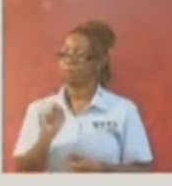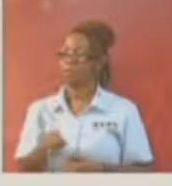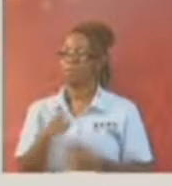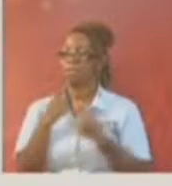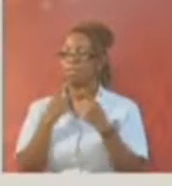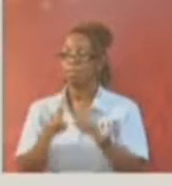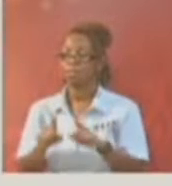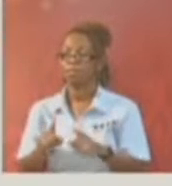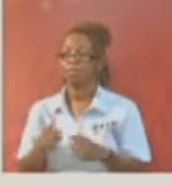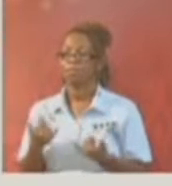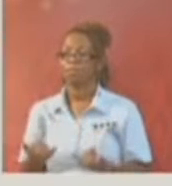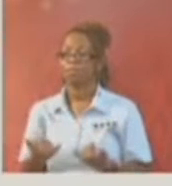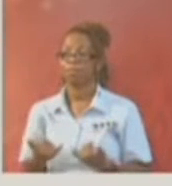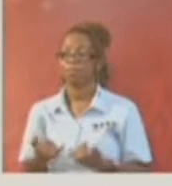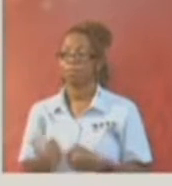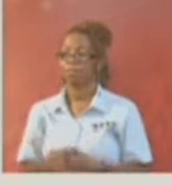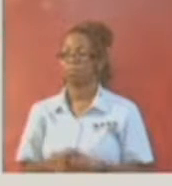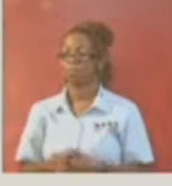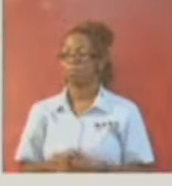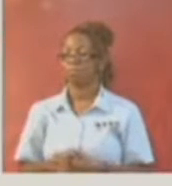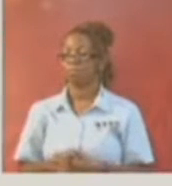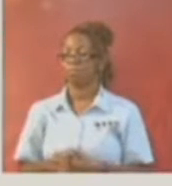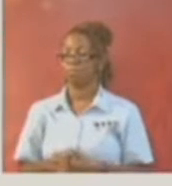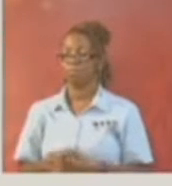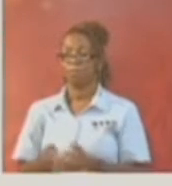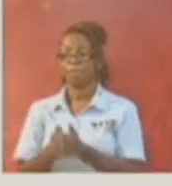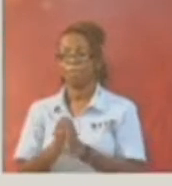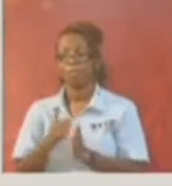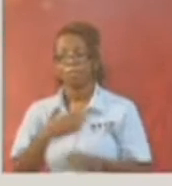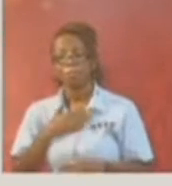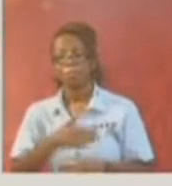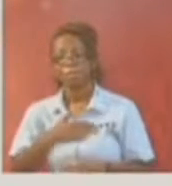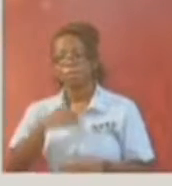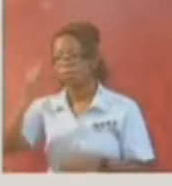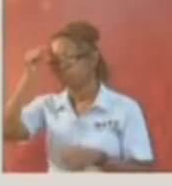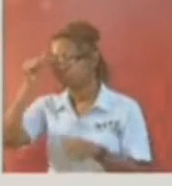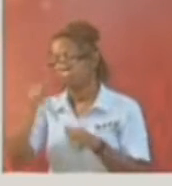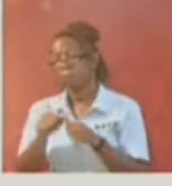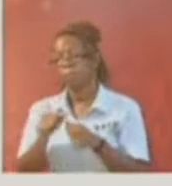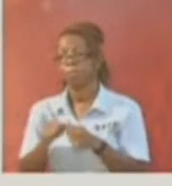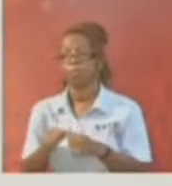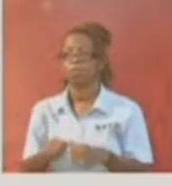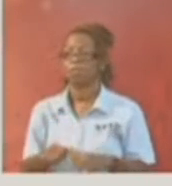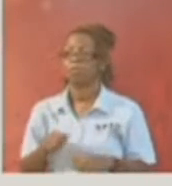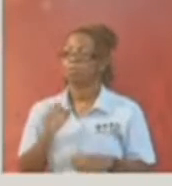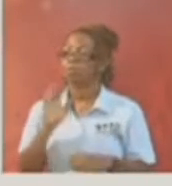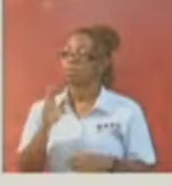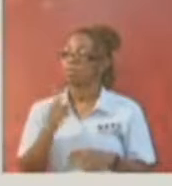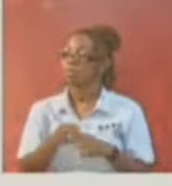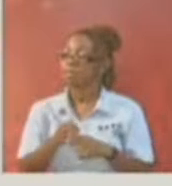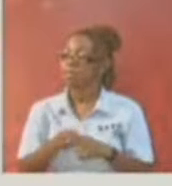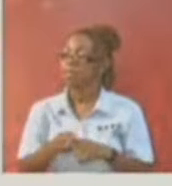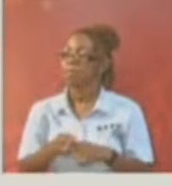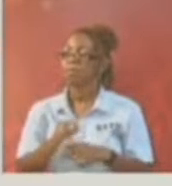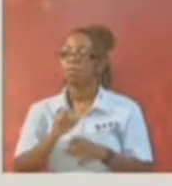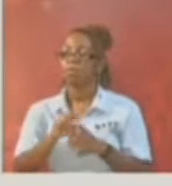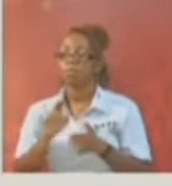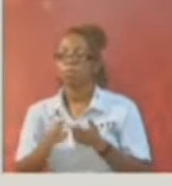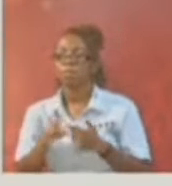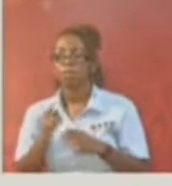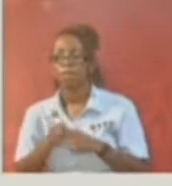again remind our media representatives to state your name and the name of the media house that you represent before asking no more than 2